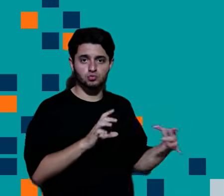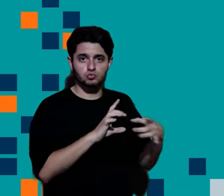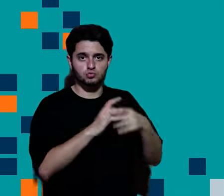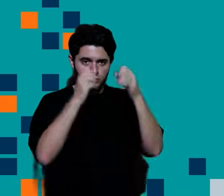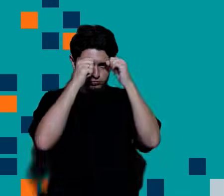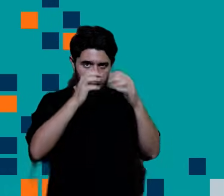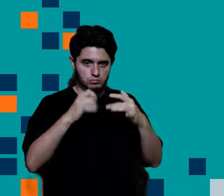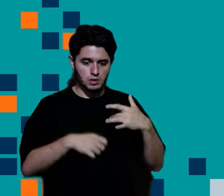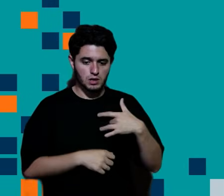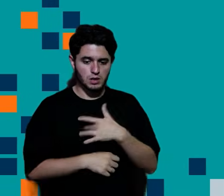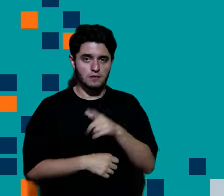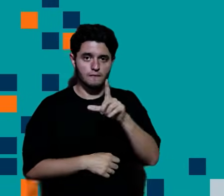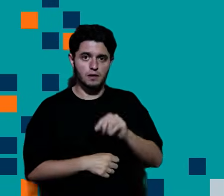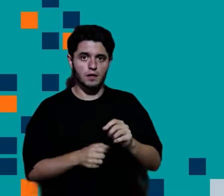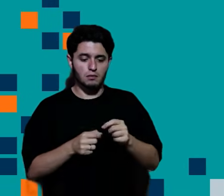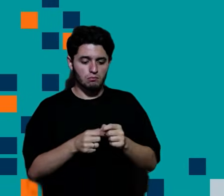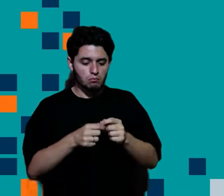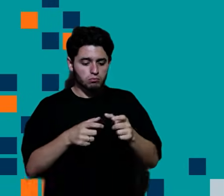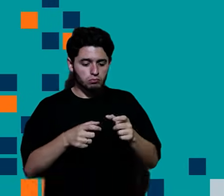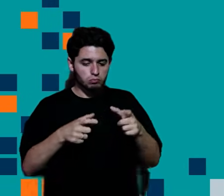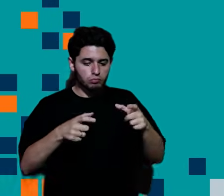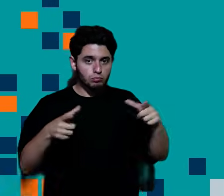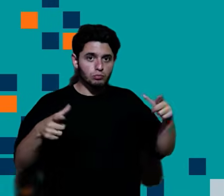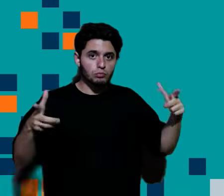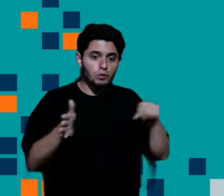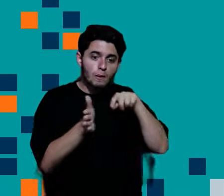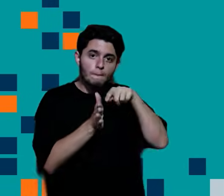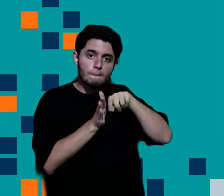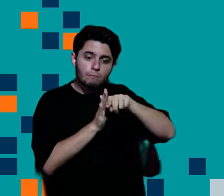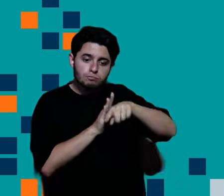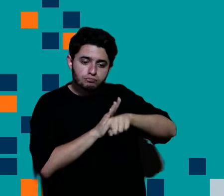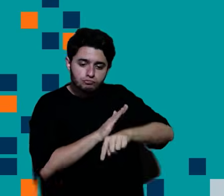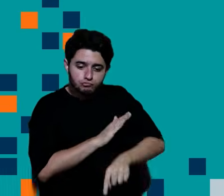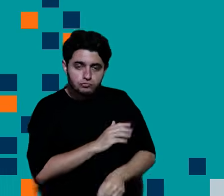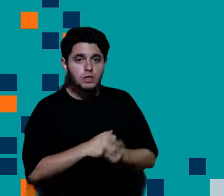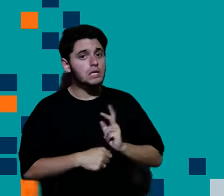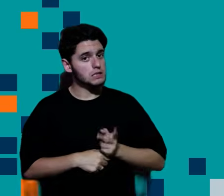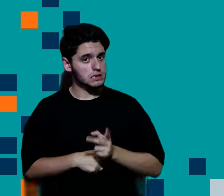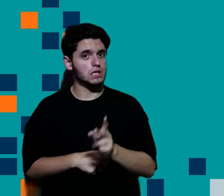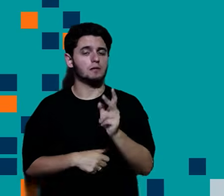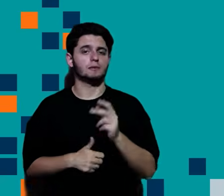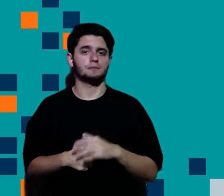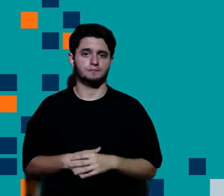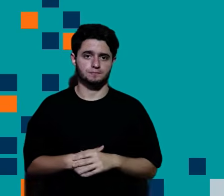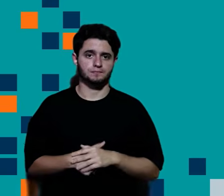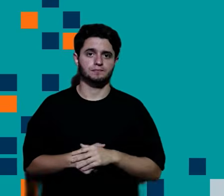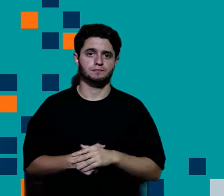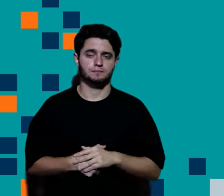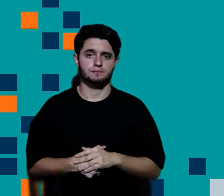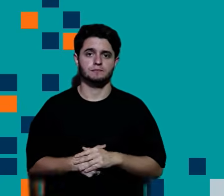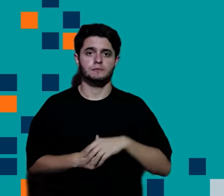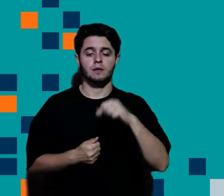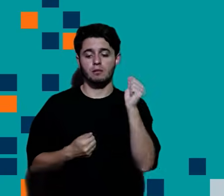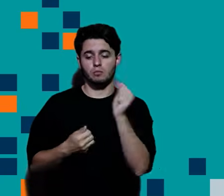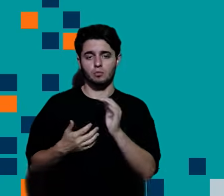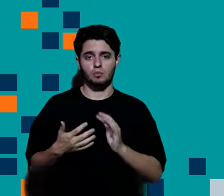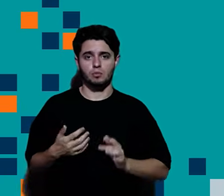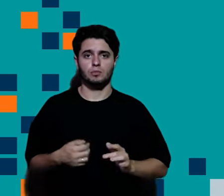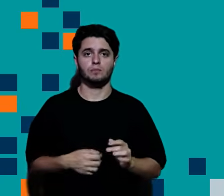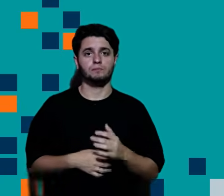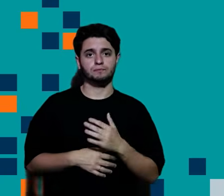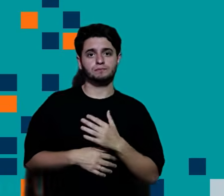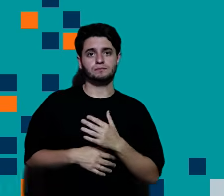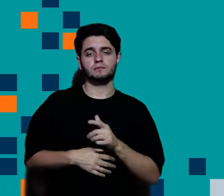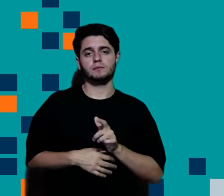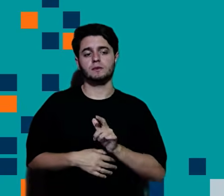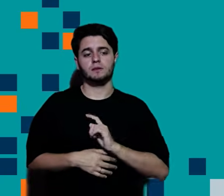of neuroscience and architecture, certainly Laurie Cruz, I'm thankful to be here, a great Brazilian